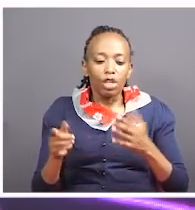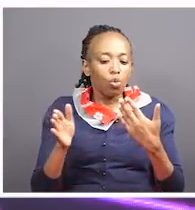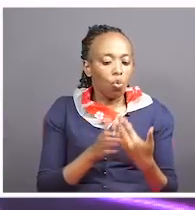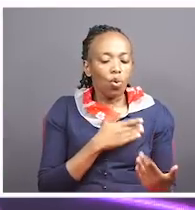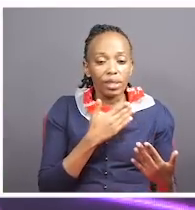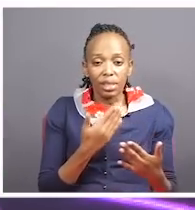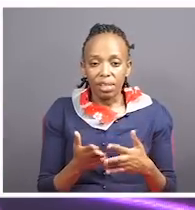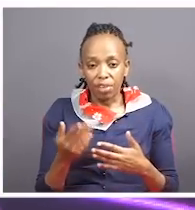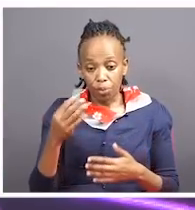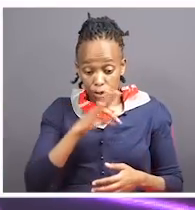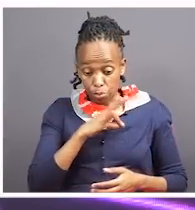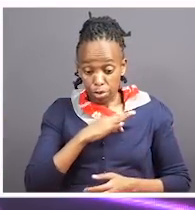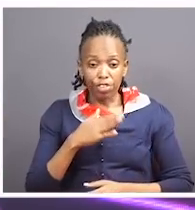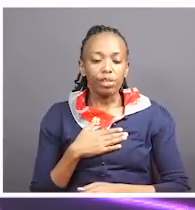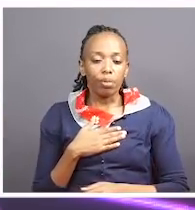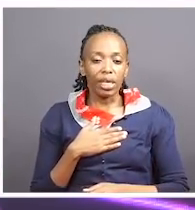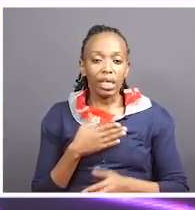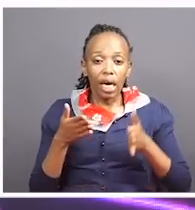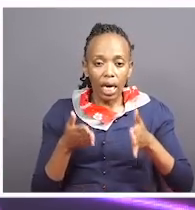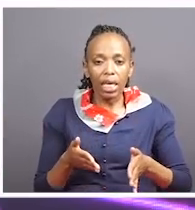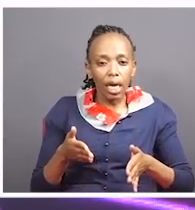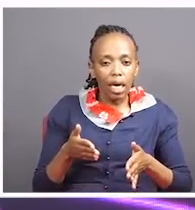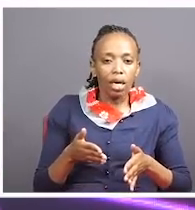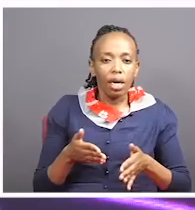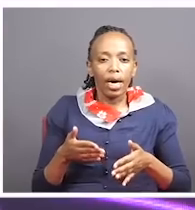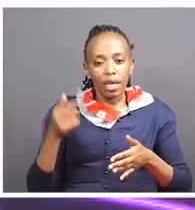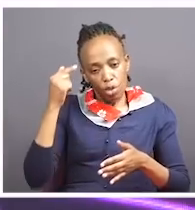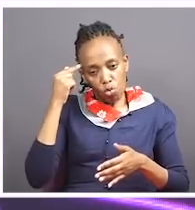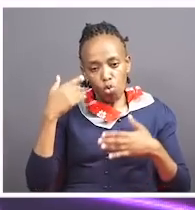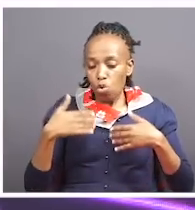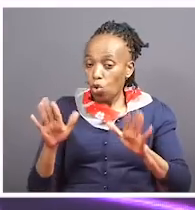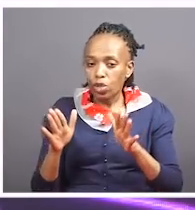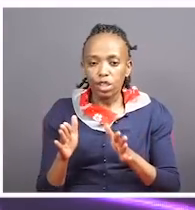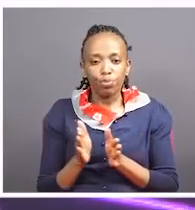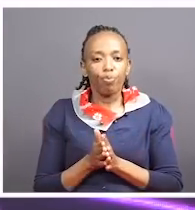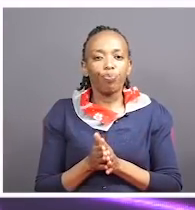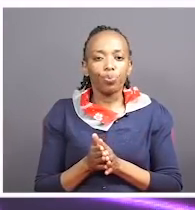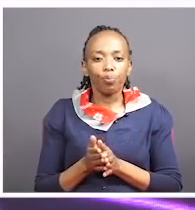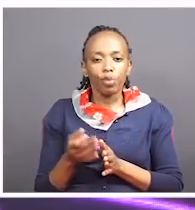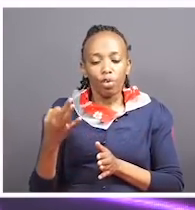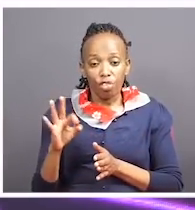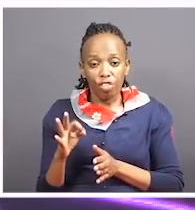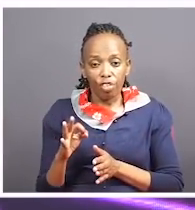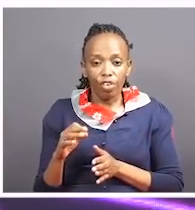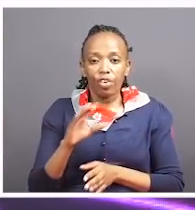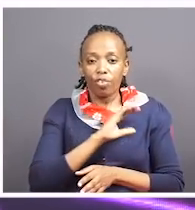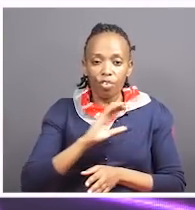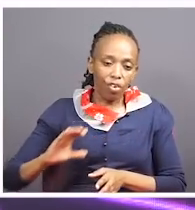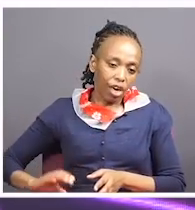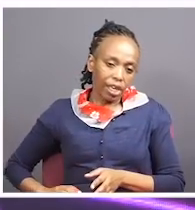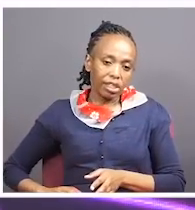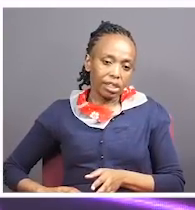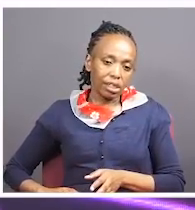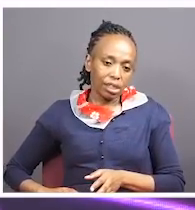But whatever was to my profit, I now consider loss for the sake of